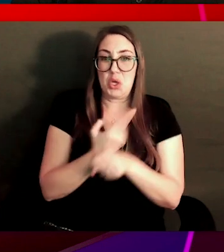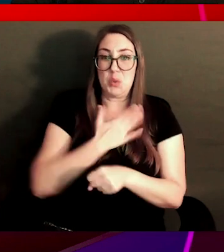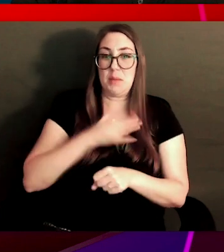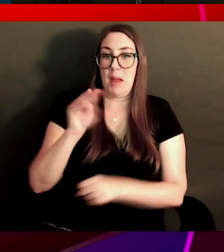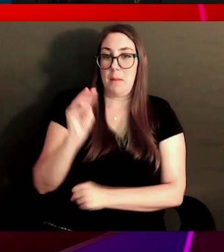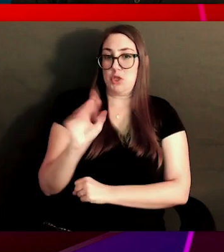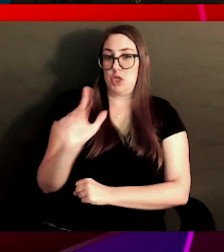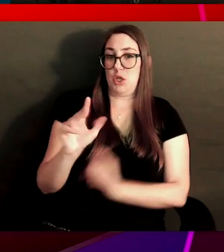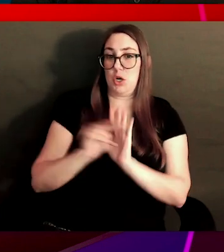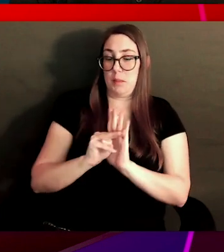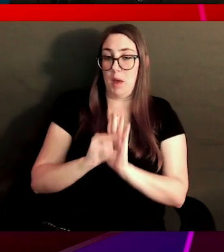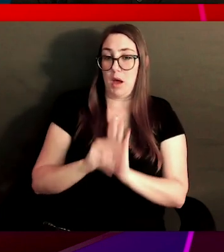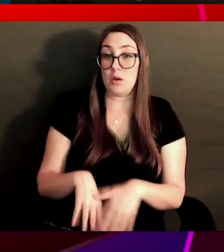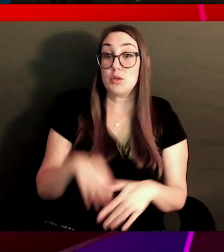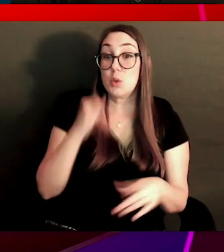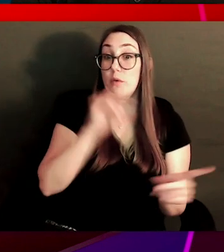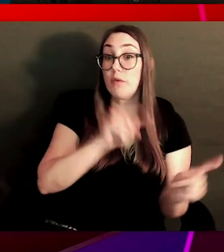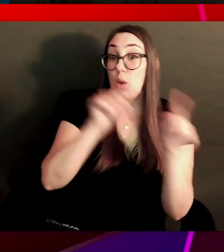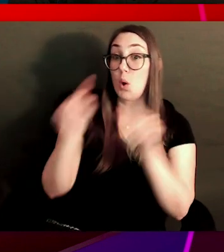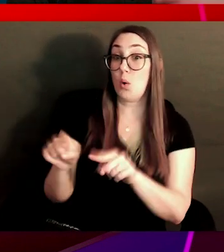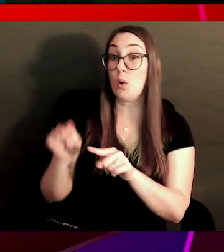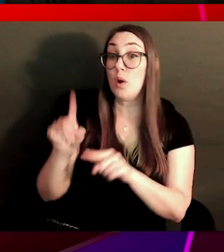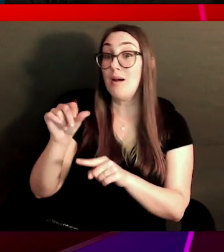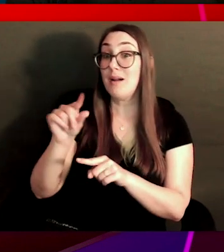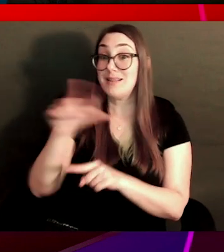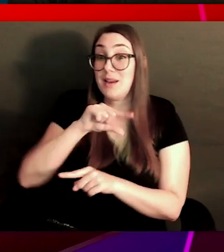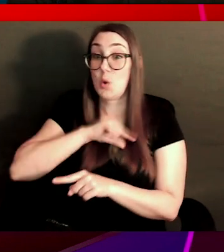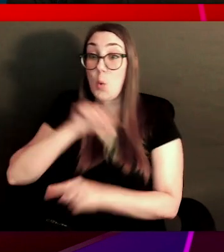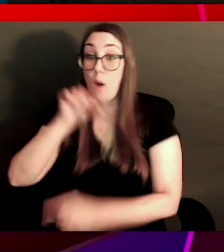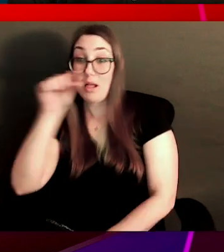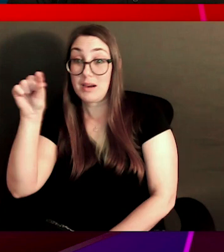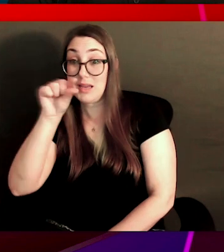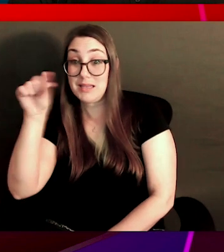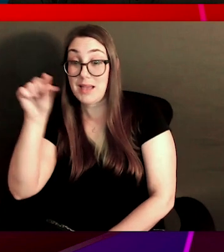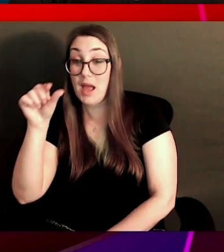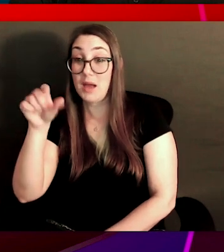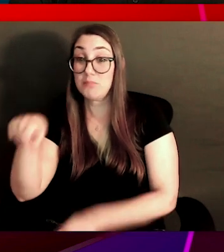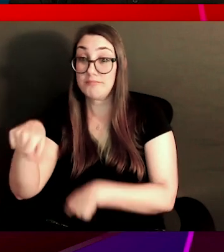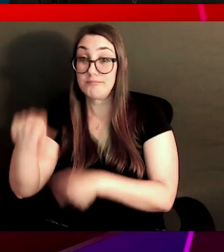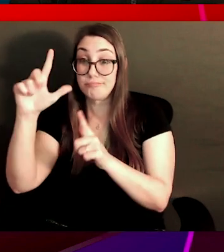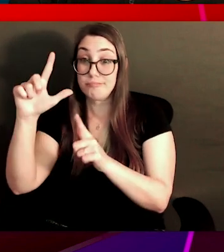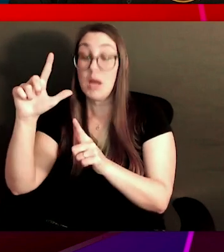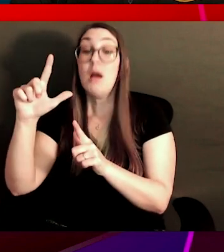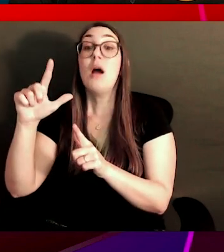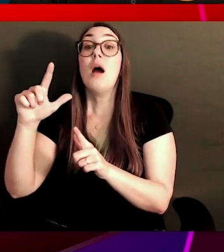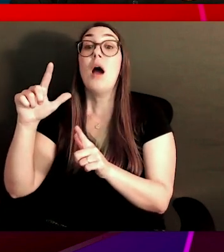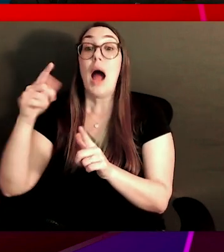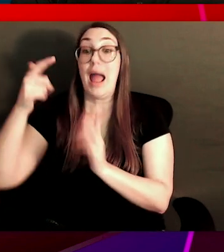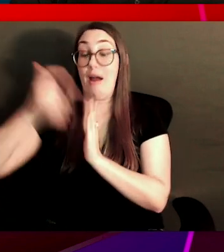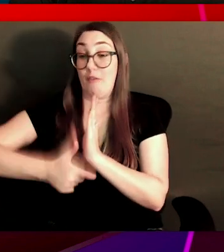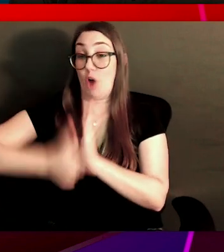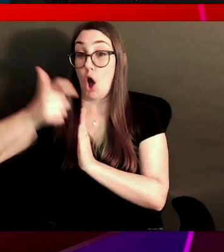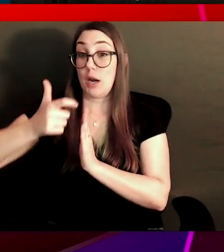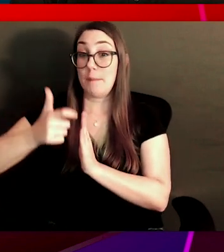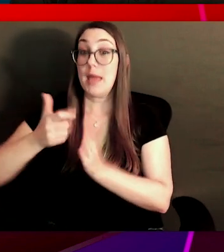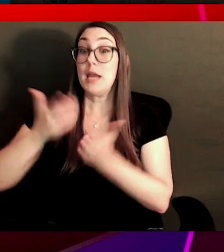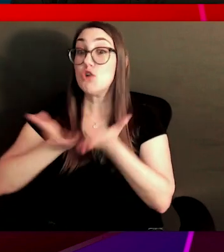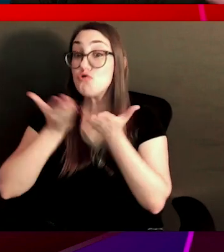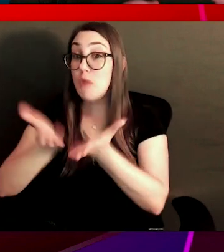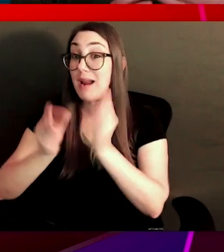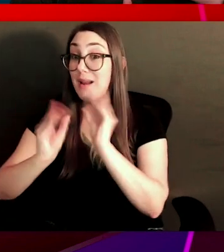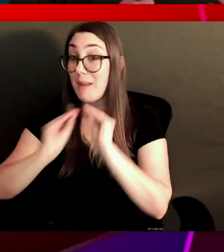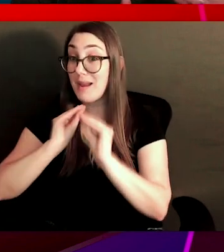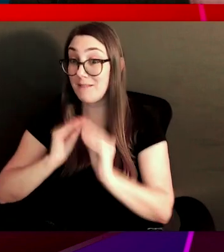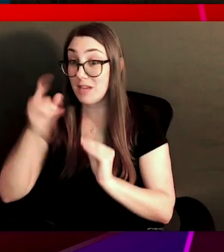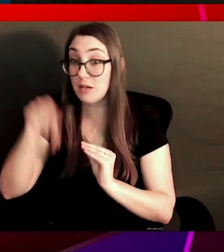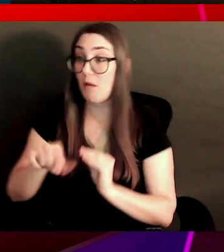to the data quality tab, I can actually have the ability to put automated recommended fixes for this. Oh, nice. Yeah, so